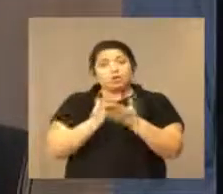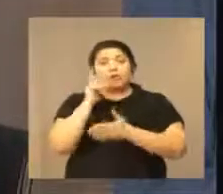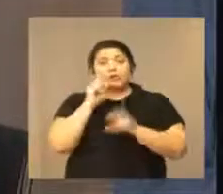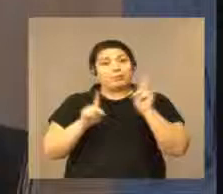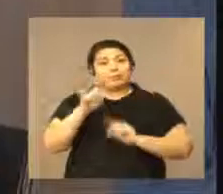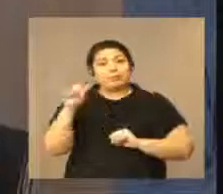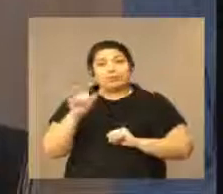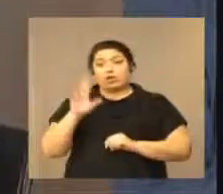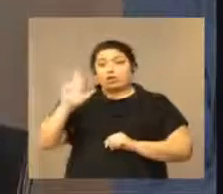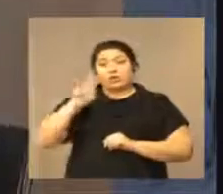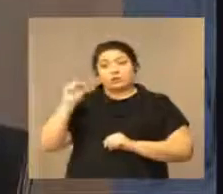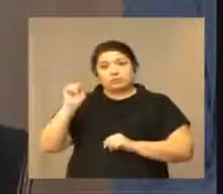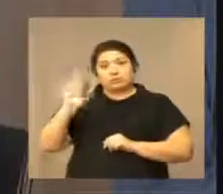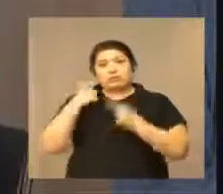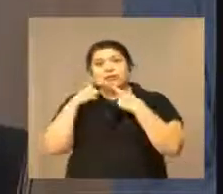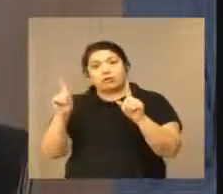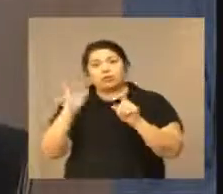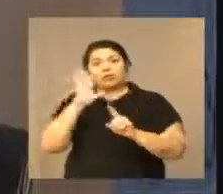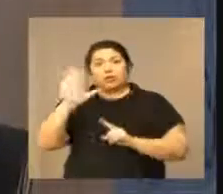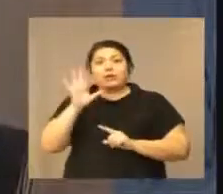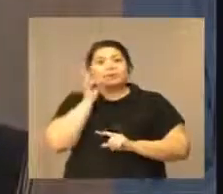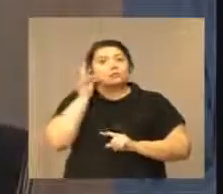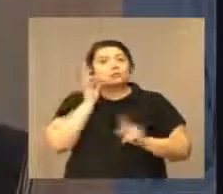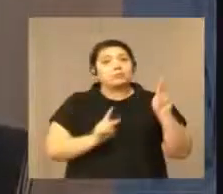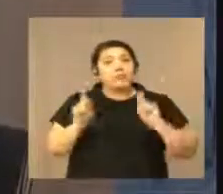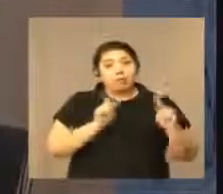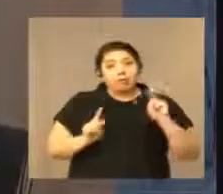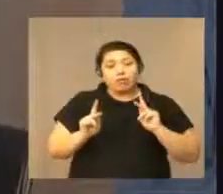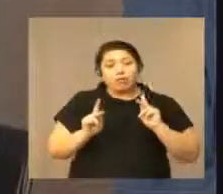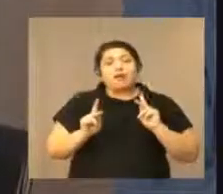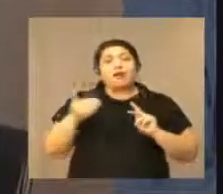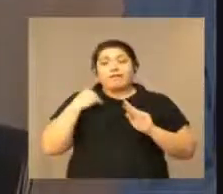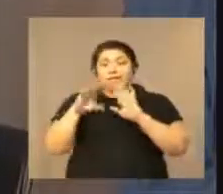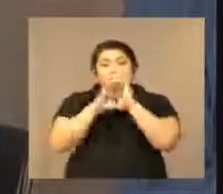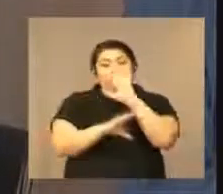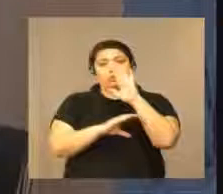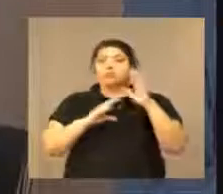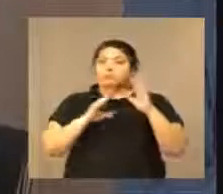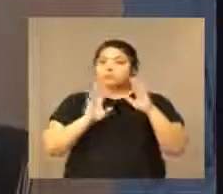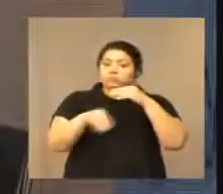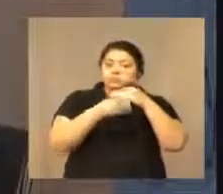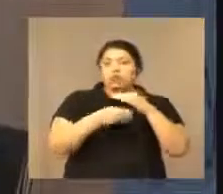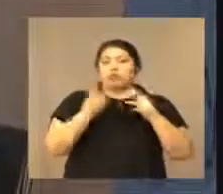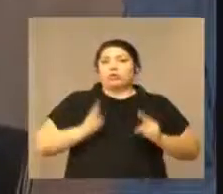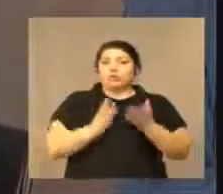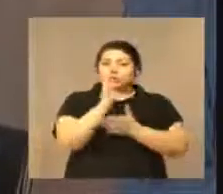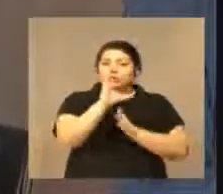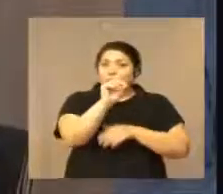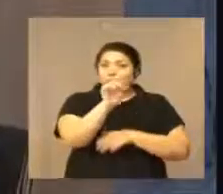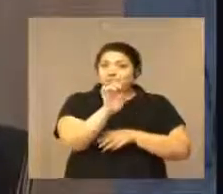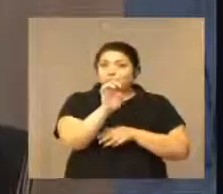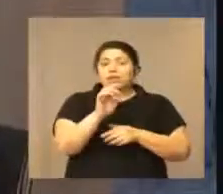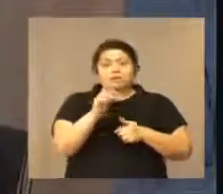Nations Declaration of Indigenous Peoples, constitutional protection and human rights codes, which are